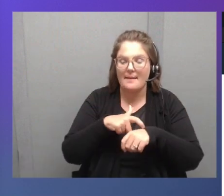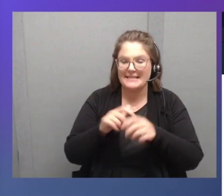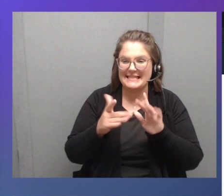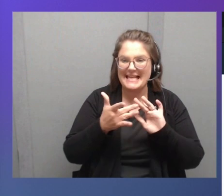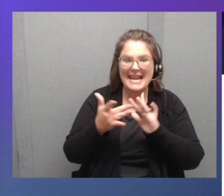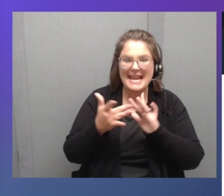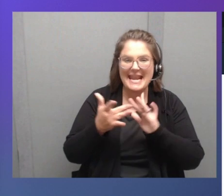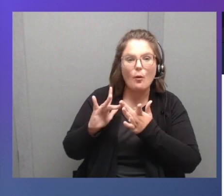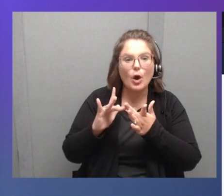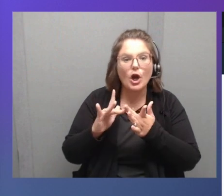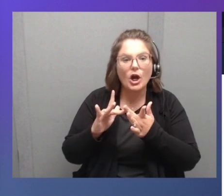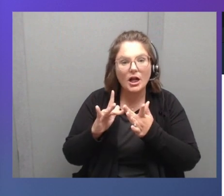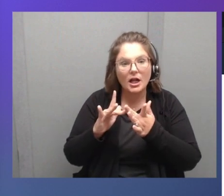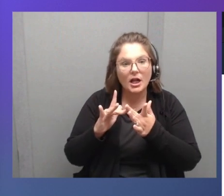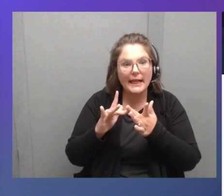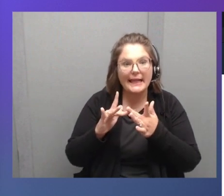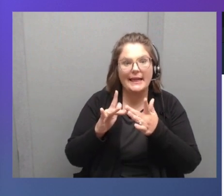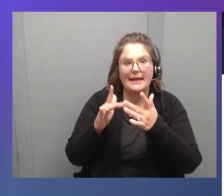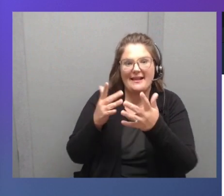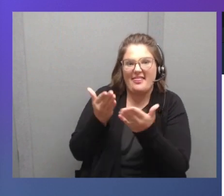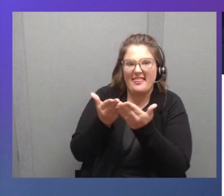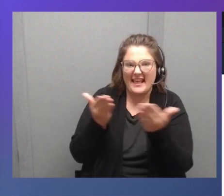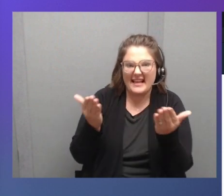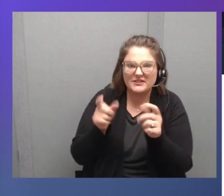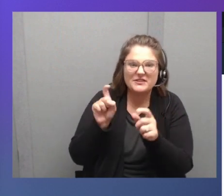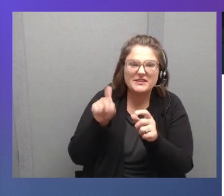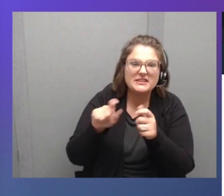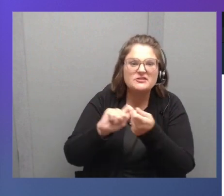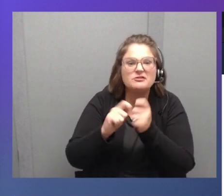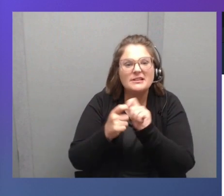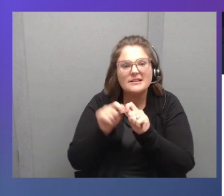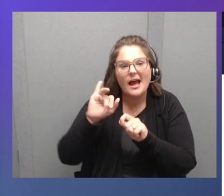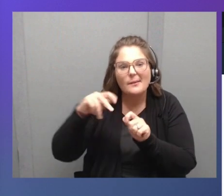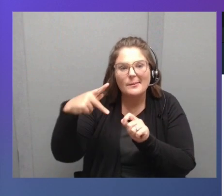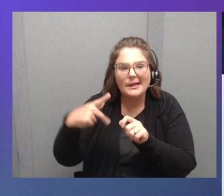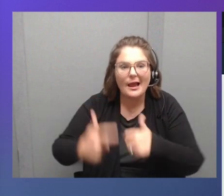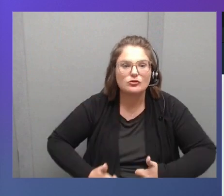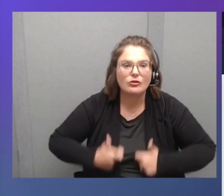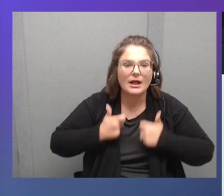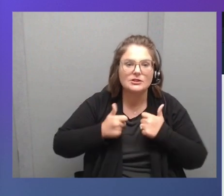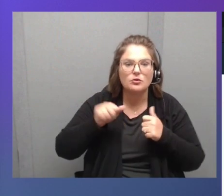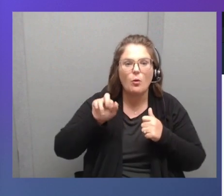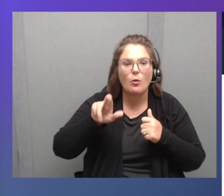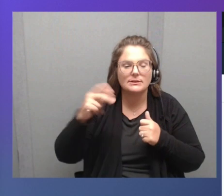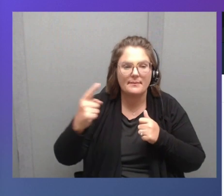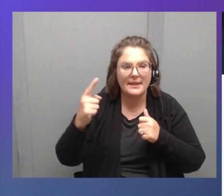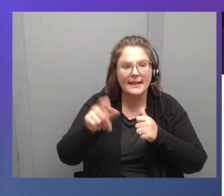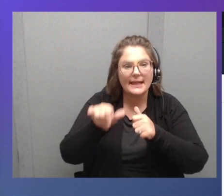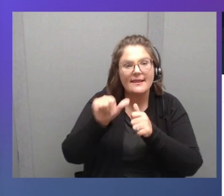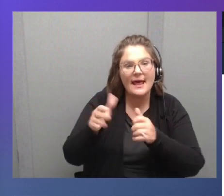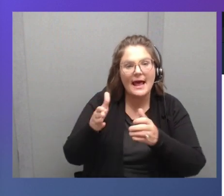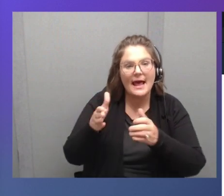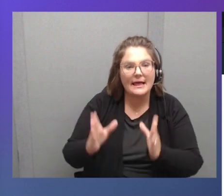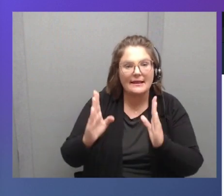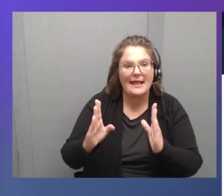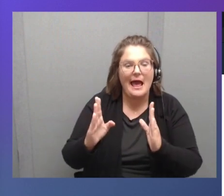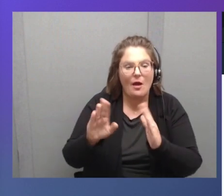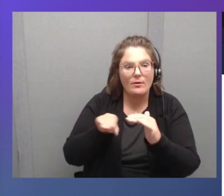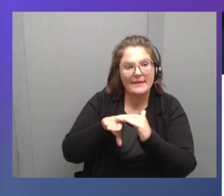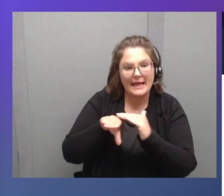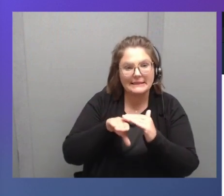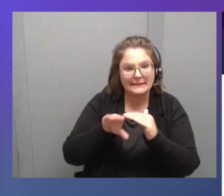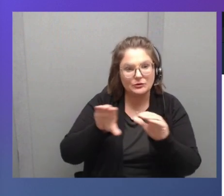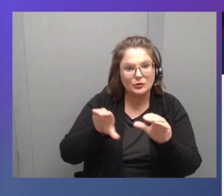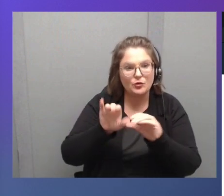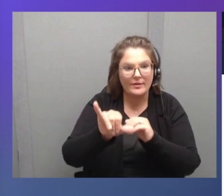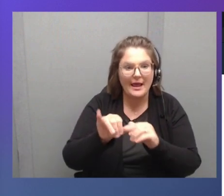configuration. It's always a network. Yeah, so like you need to change the IP address or something. Yep. And that is allowing that access to do that through the